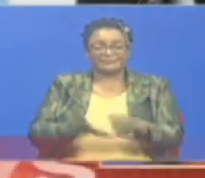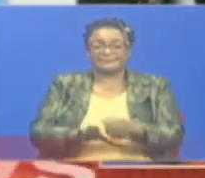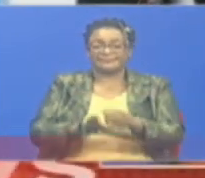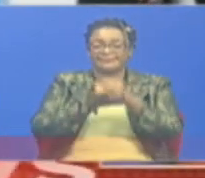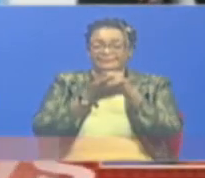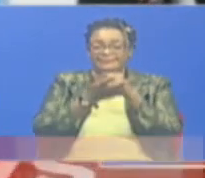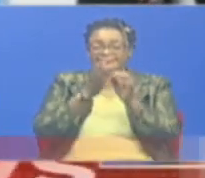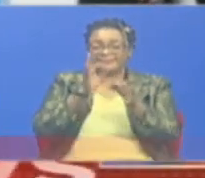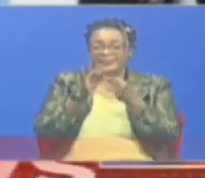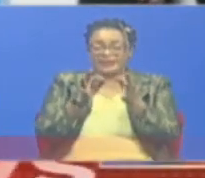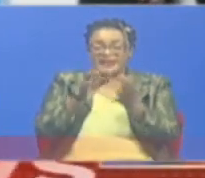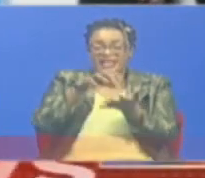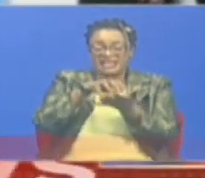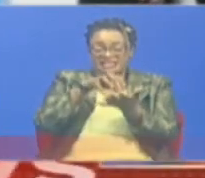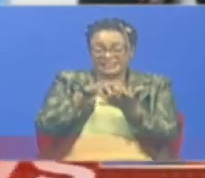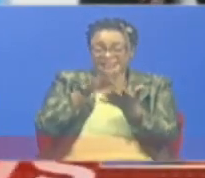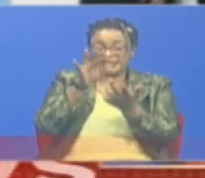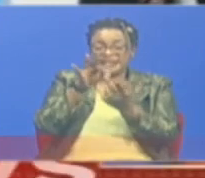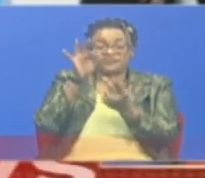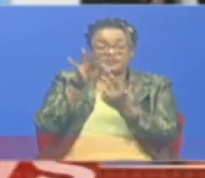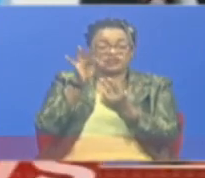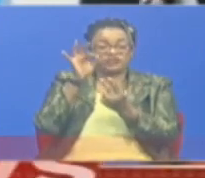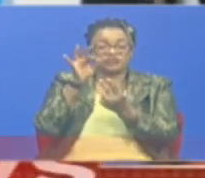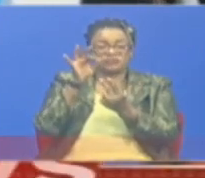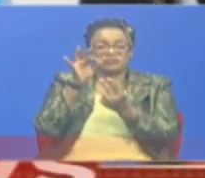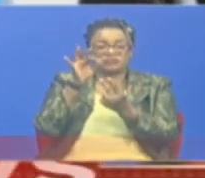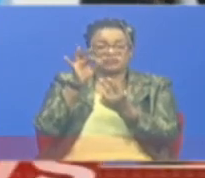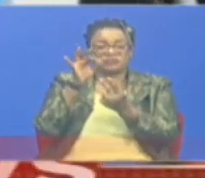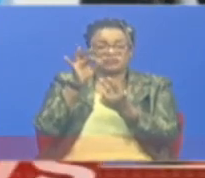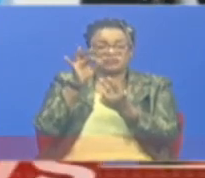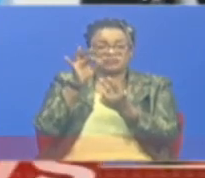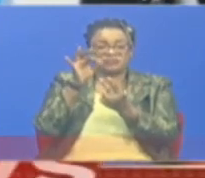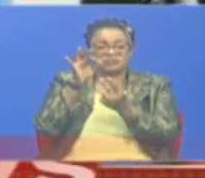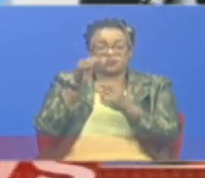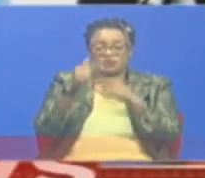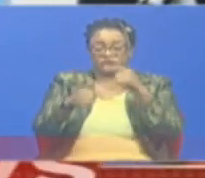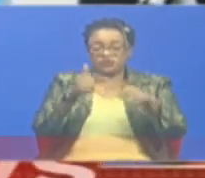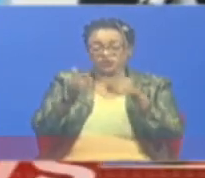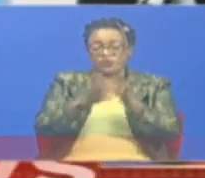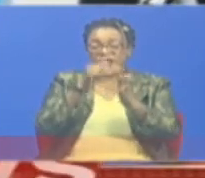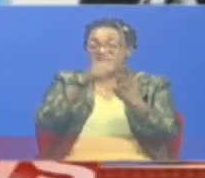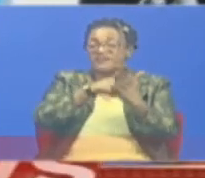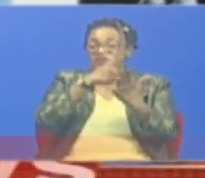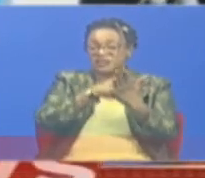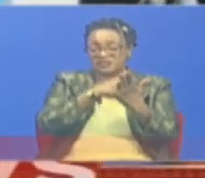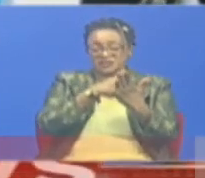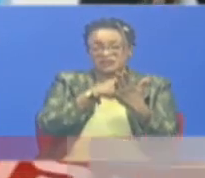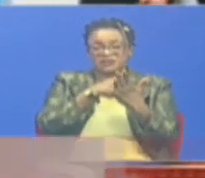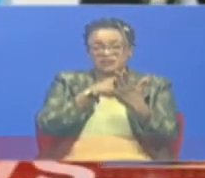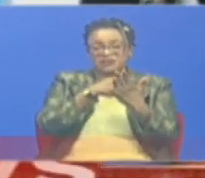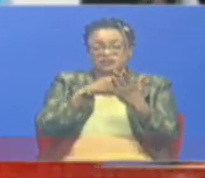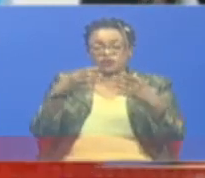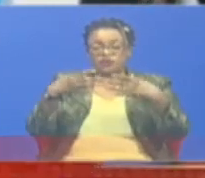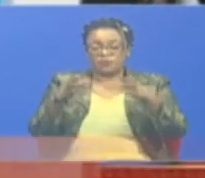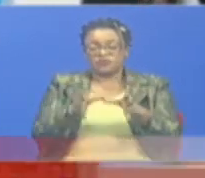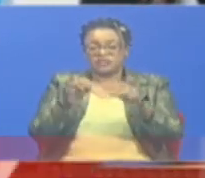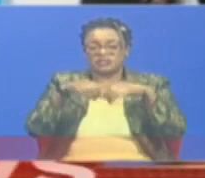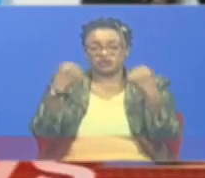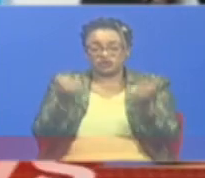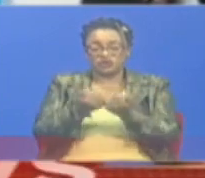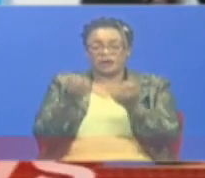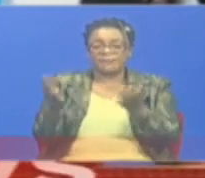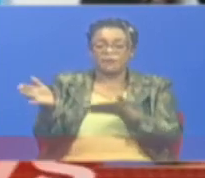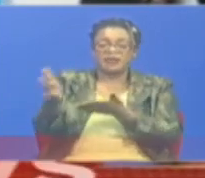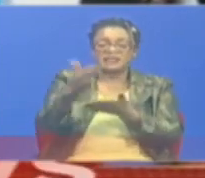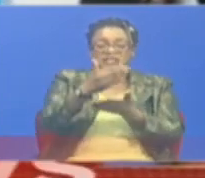case definition. And of course, we continue with our advocacy, community social mobilization, so